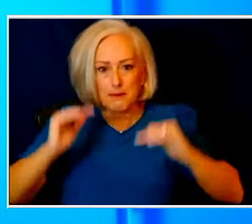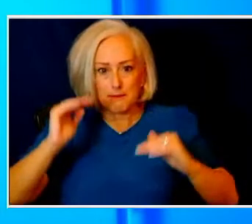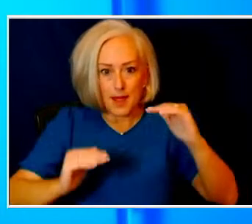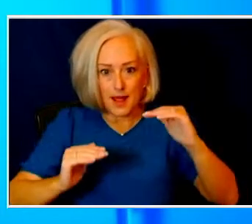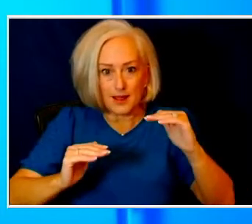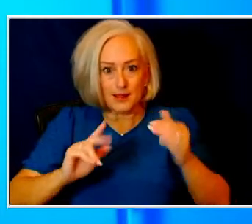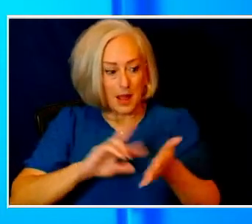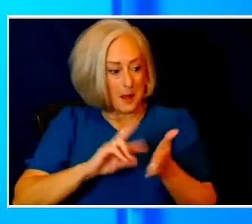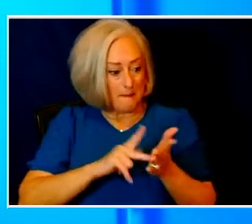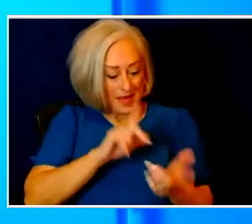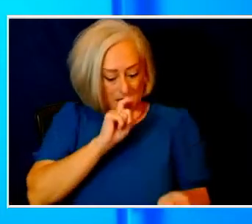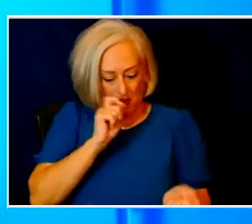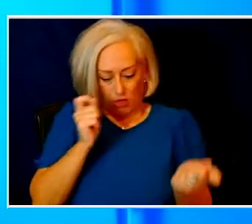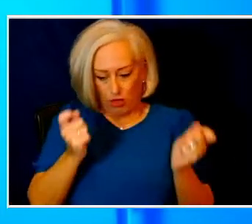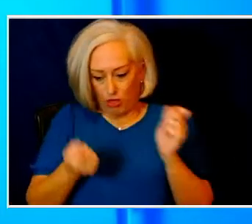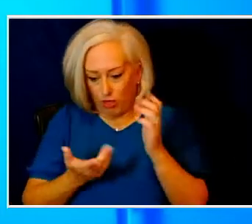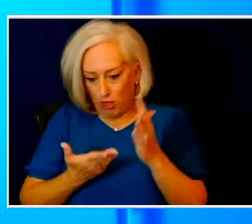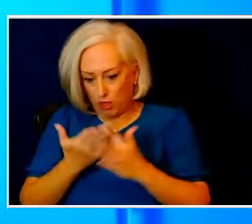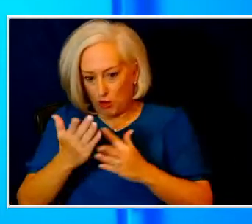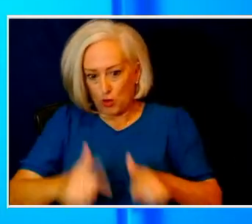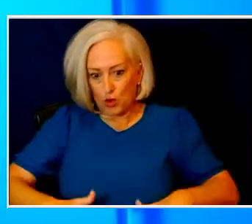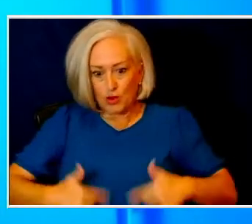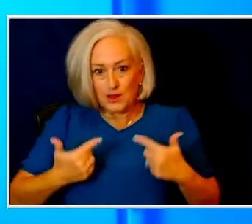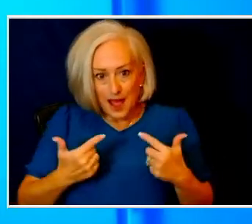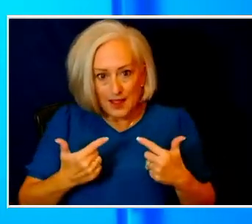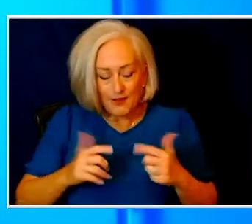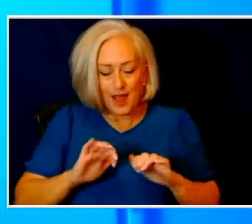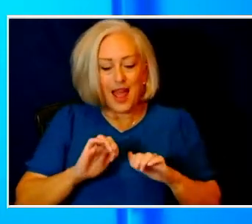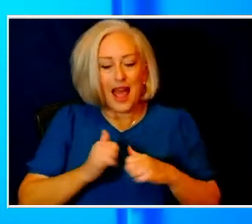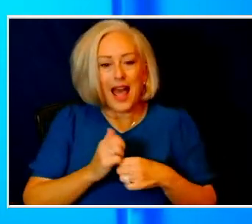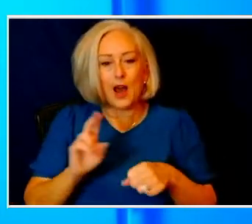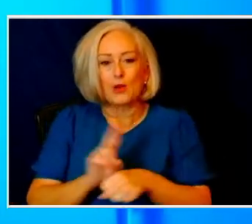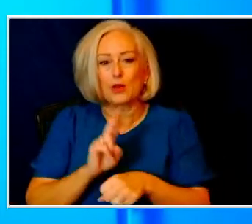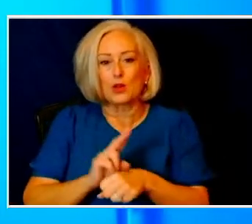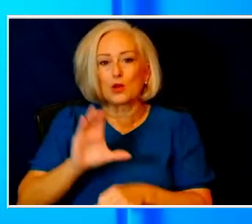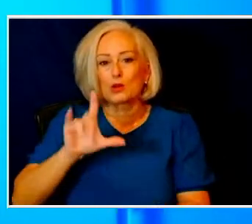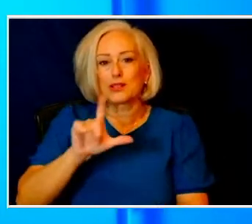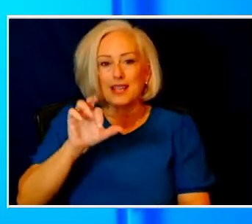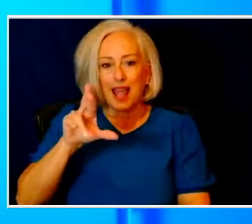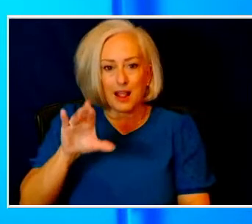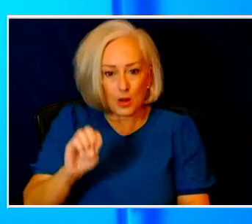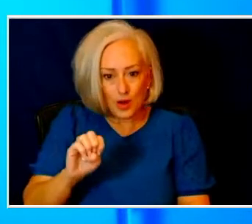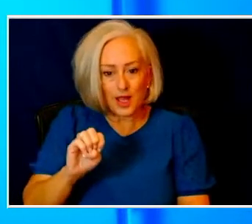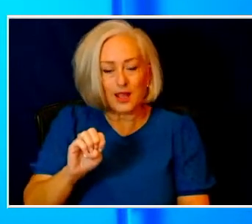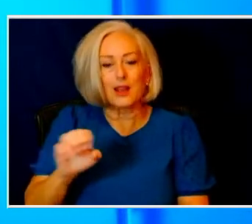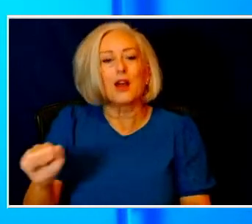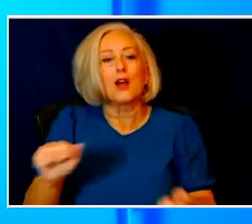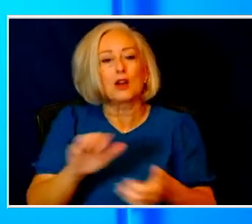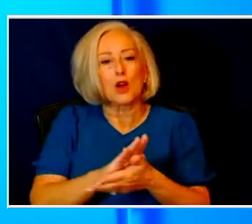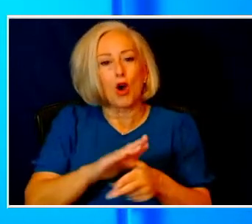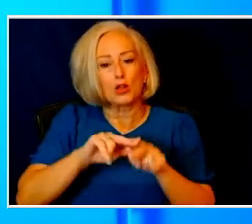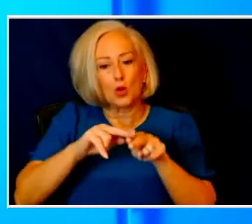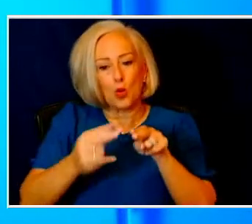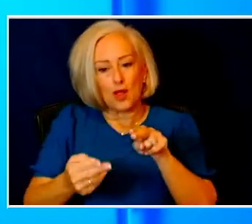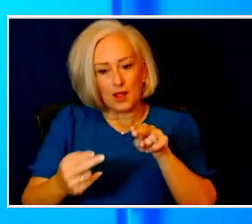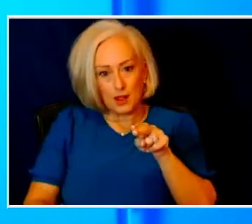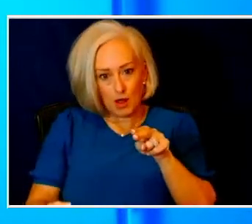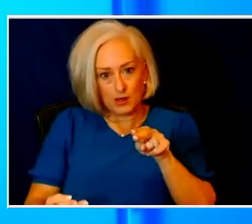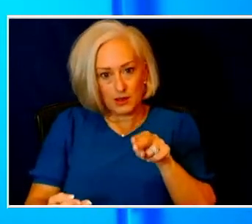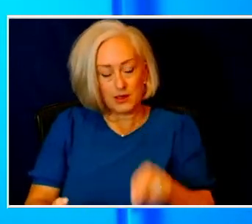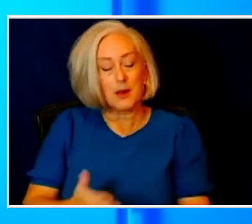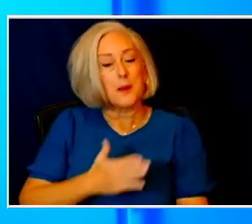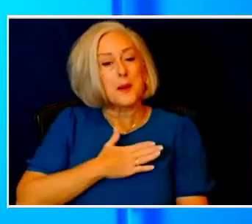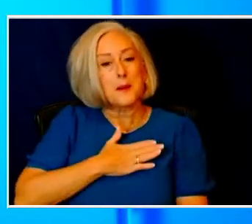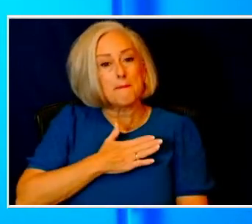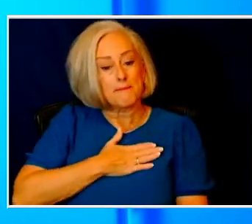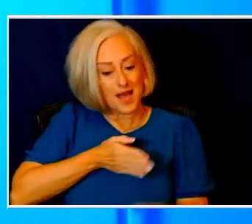in the efficiency with which you use calories lead to weight loss. And my expertise is in the disease